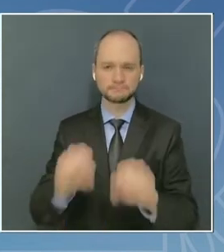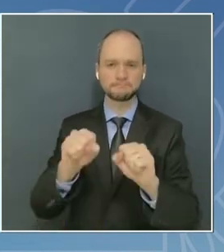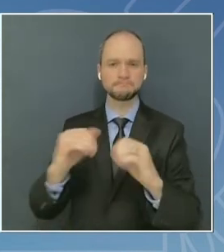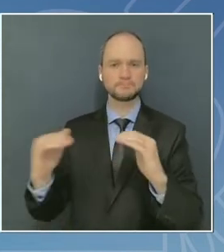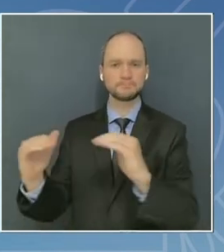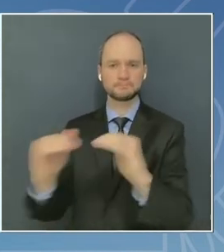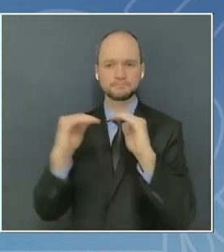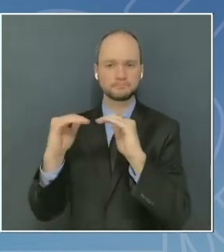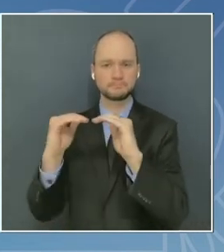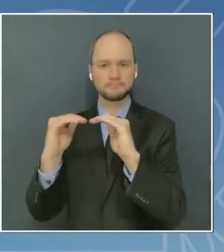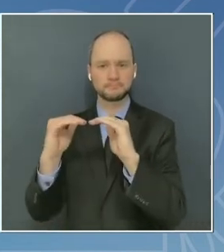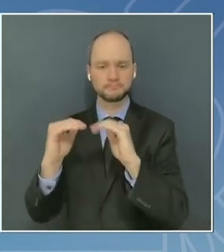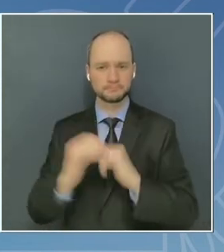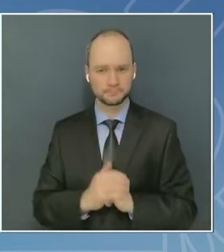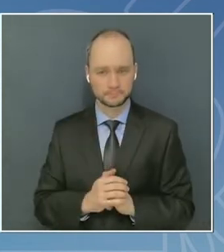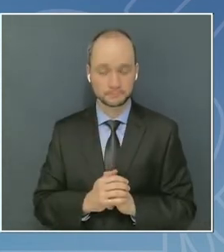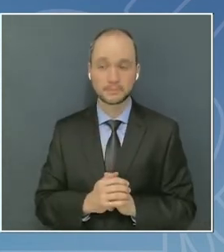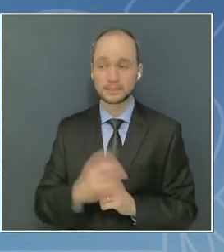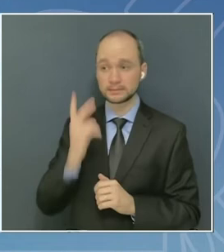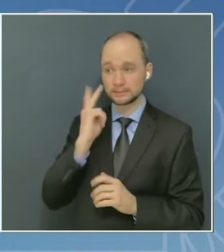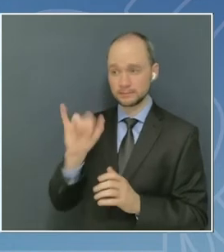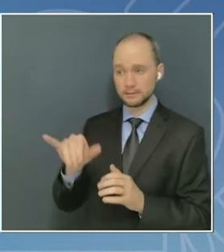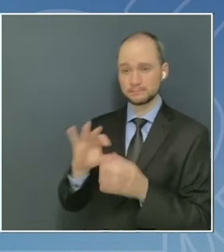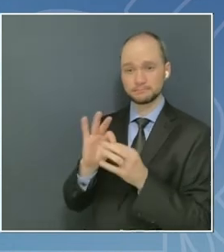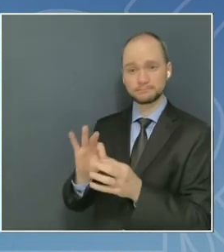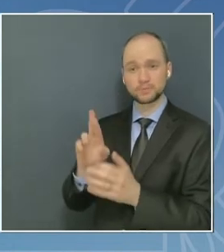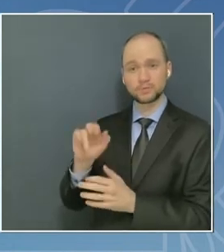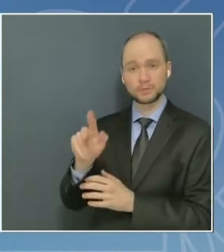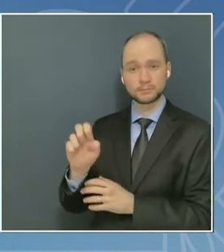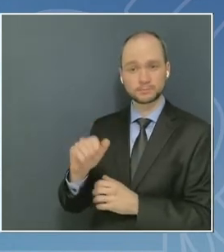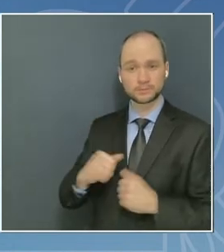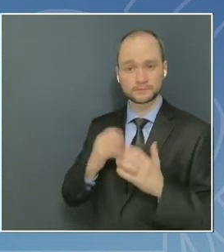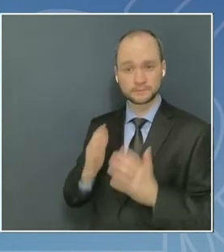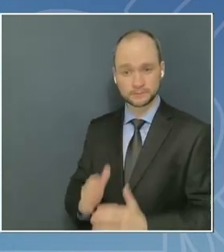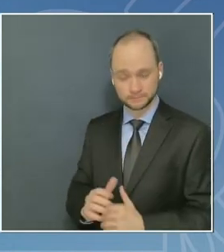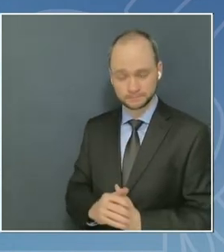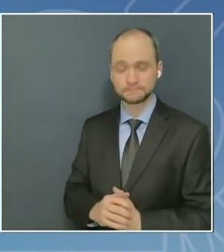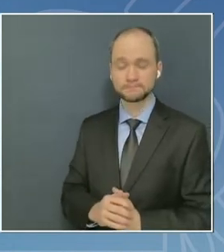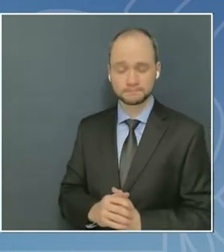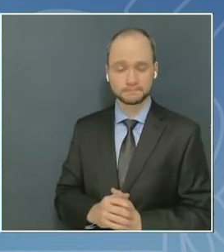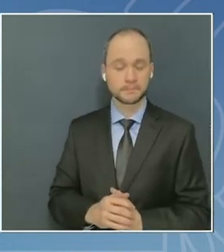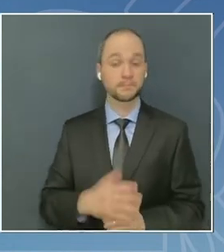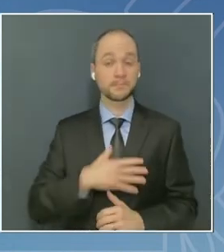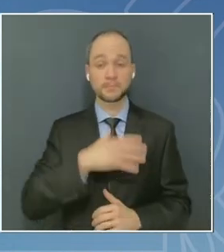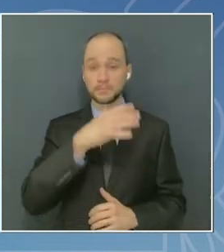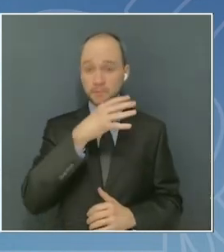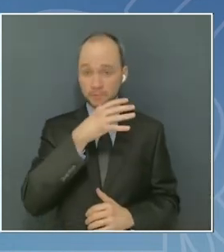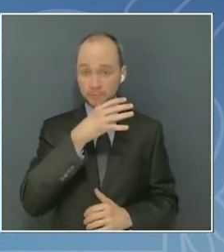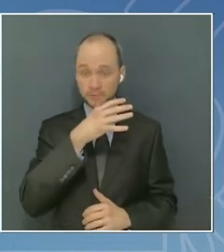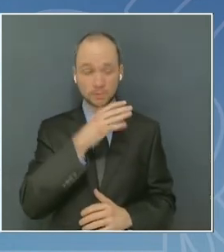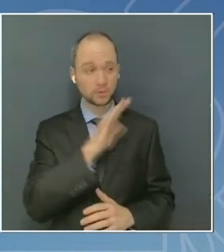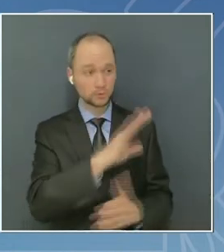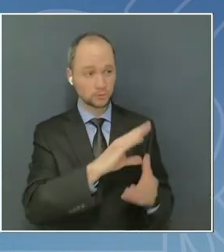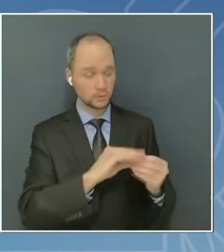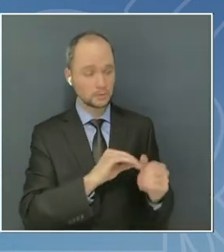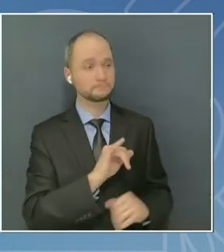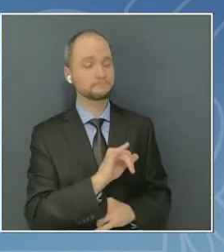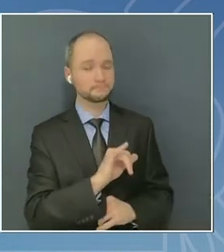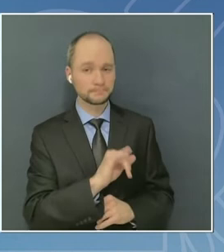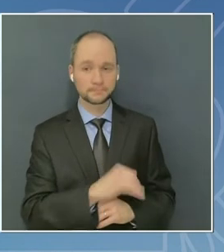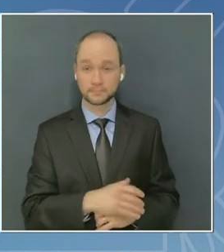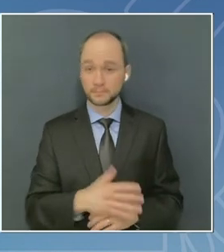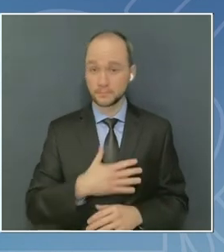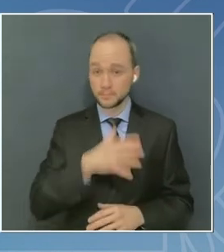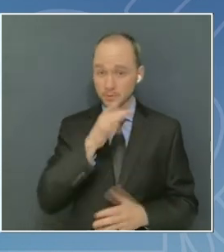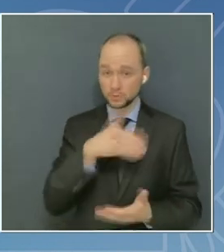When my mother got here, I heard from others who are similar. She also worked any job that she could.